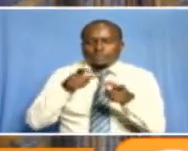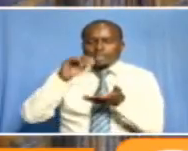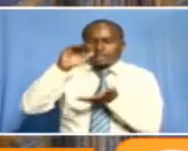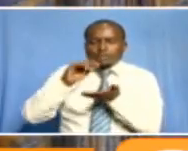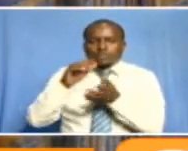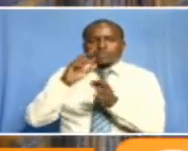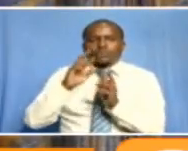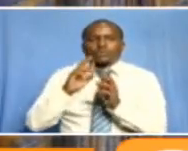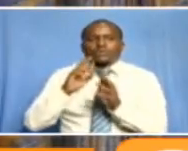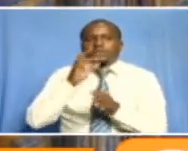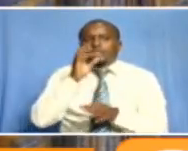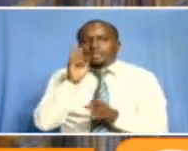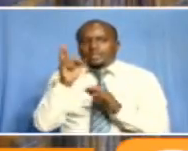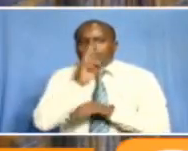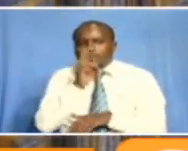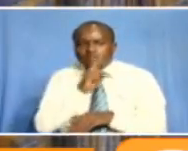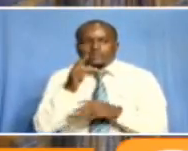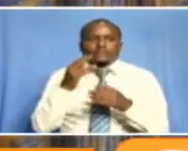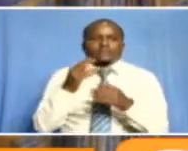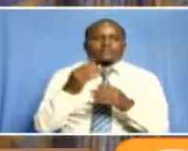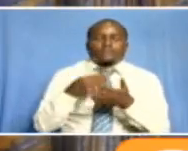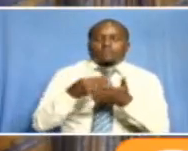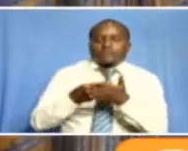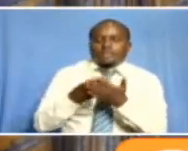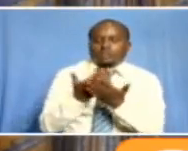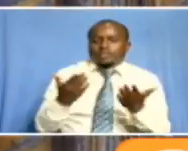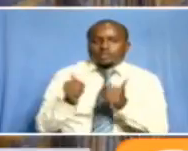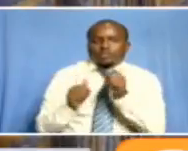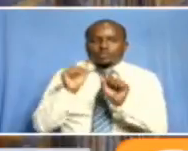Can we look at the type of financial instruments that we